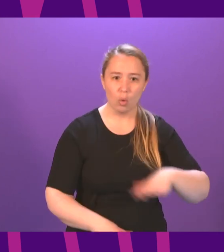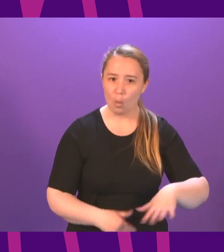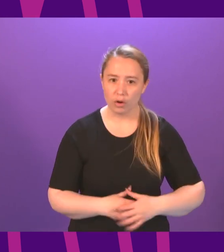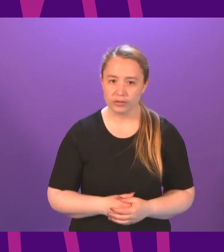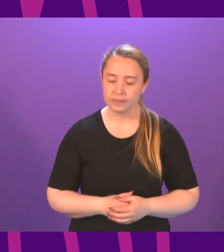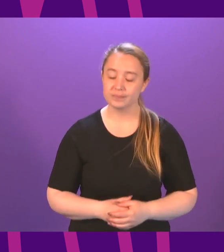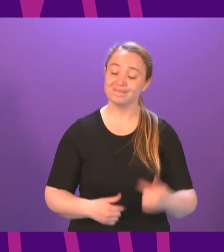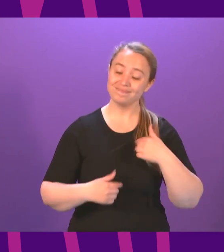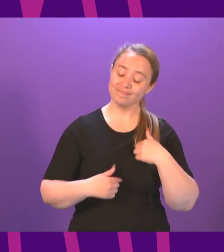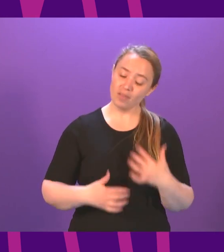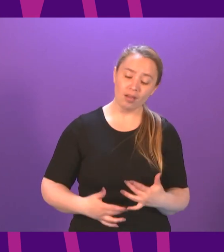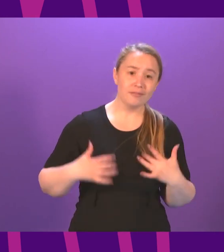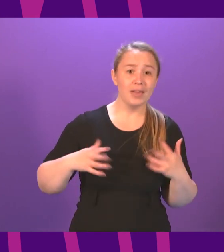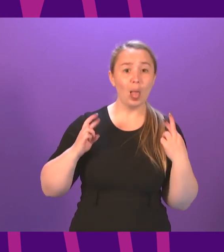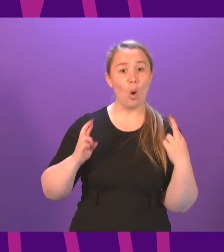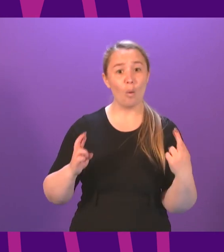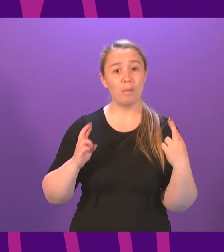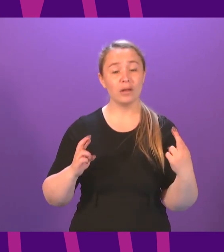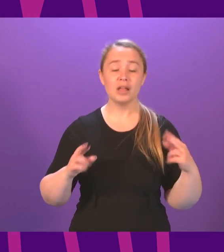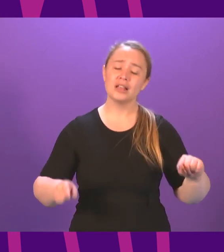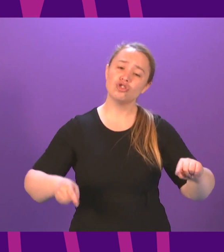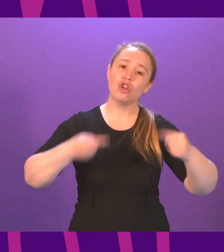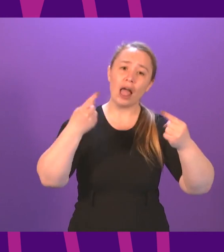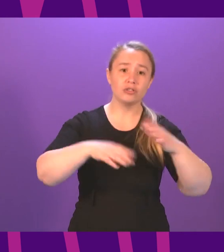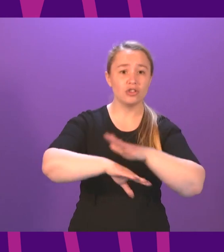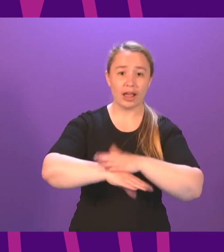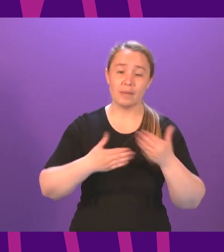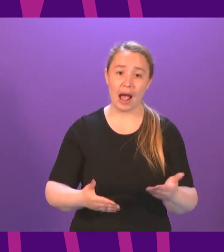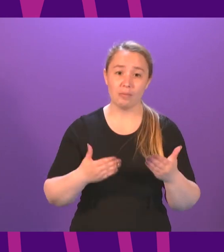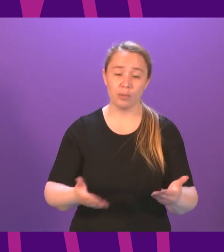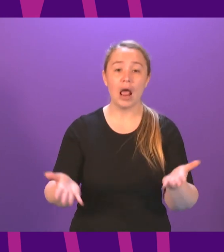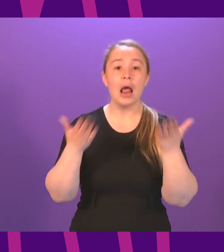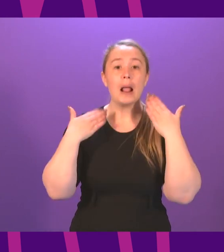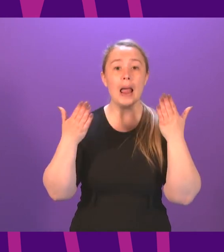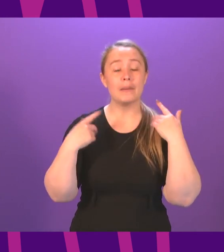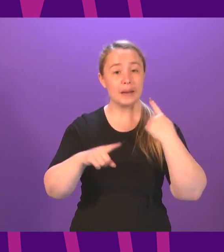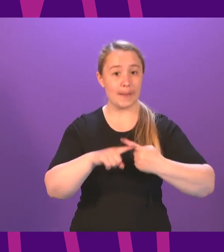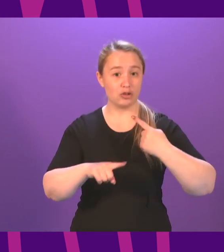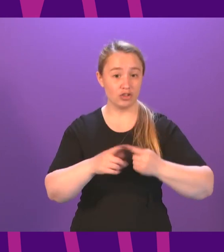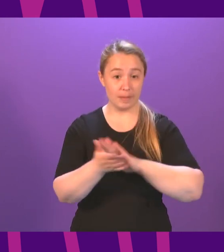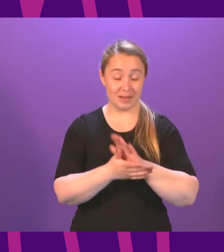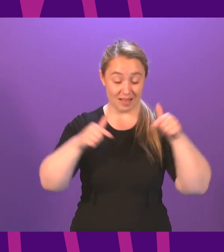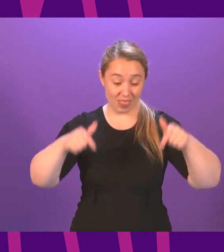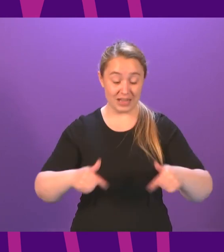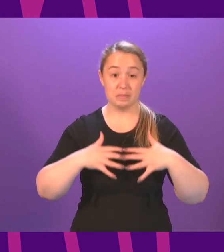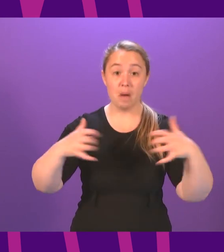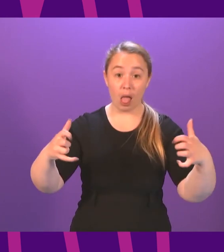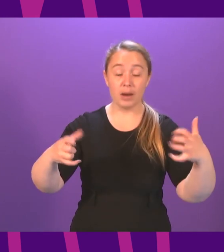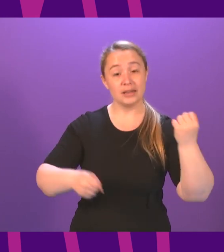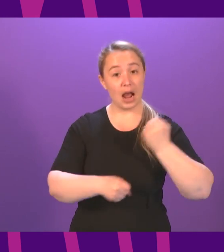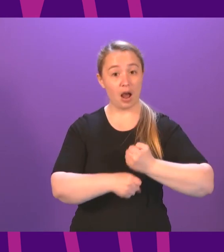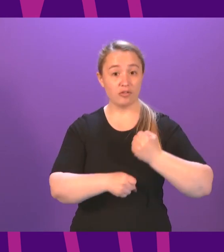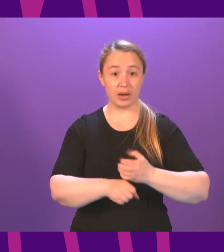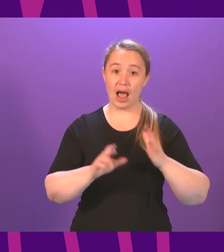Presiding Officer, because these are challenging times. The climate emergency requires this government and this parliament to take